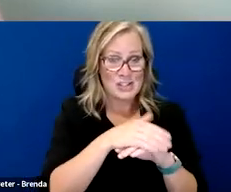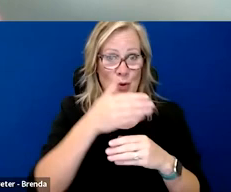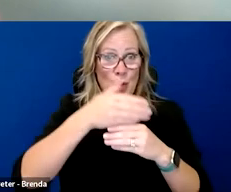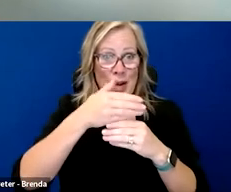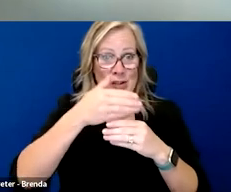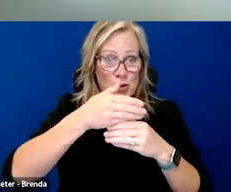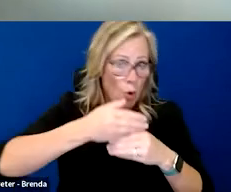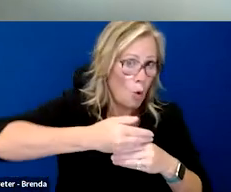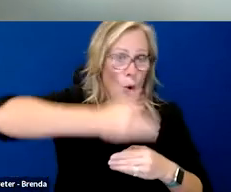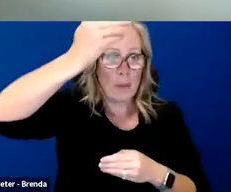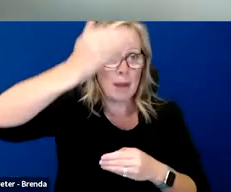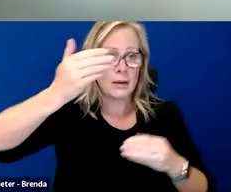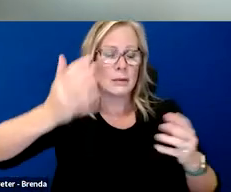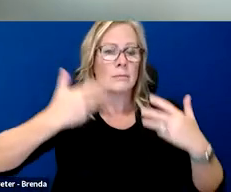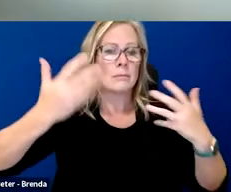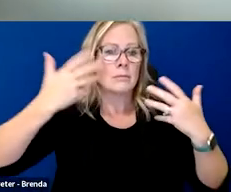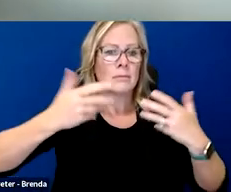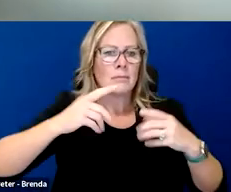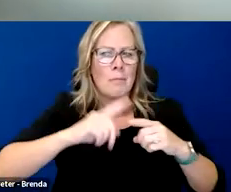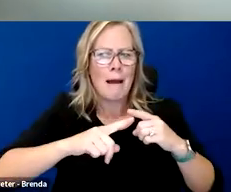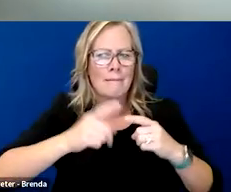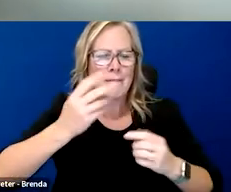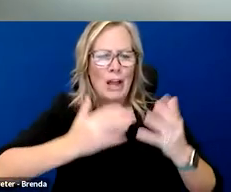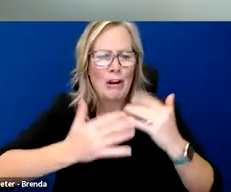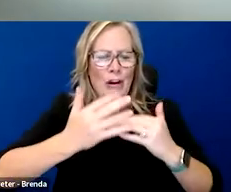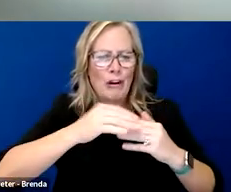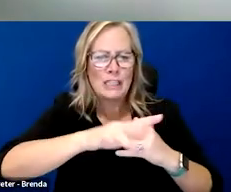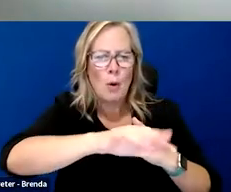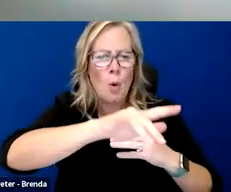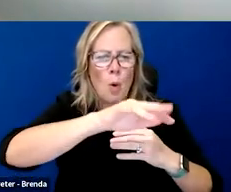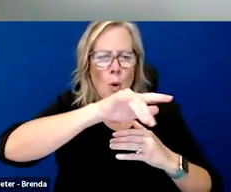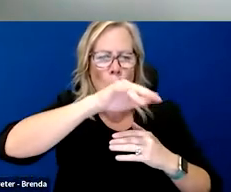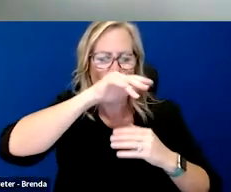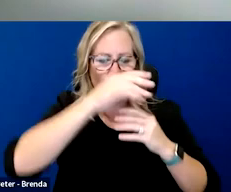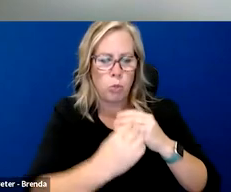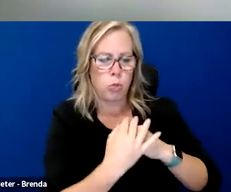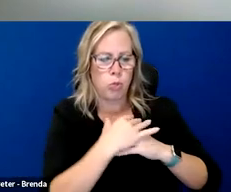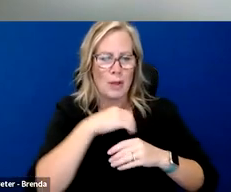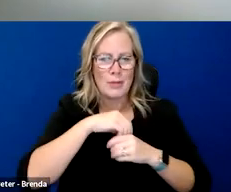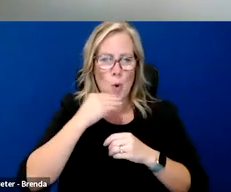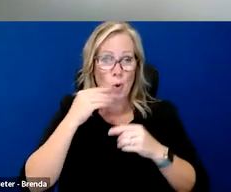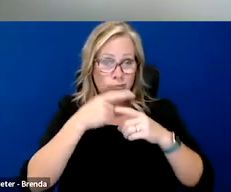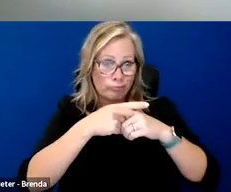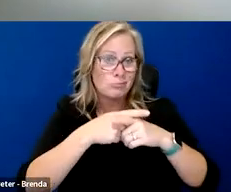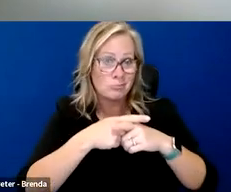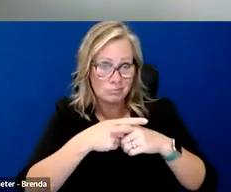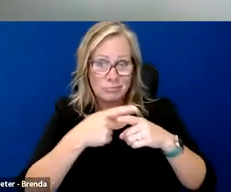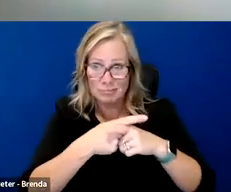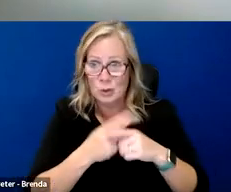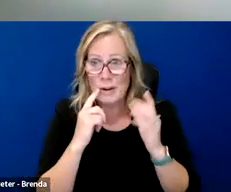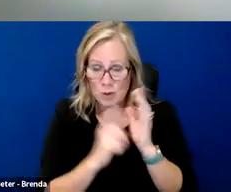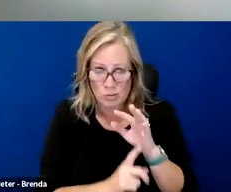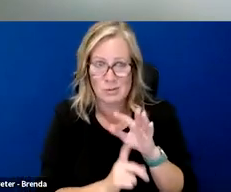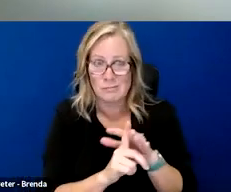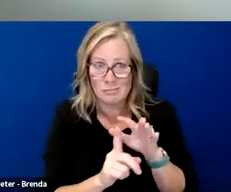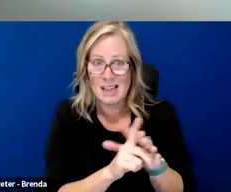to keep the wildfire smoke out. And this is obviously very challenging and one of the real issues that we're starting to see with climate